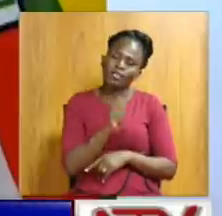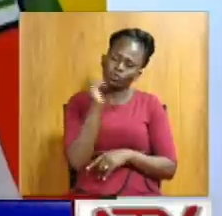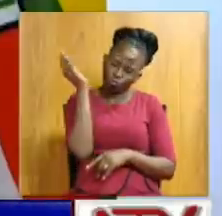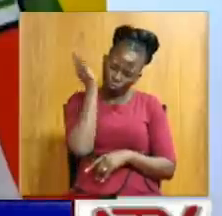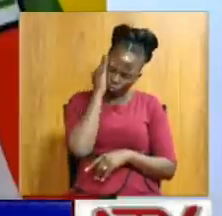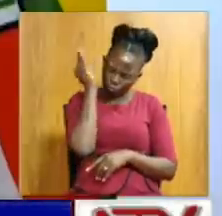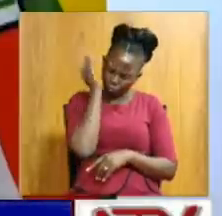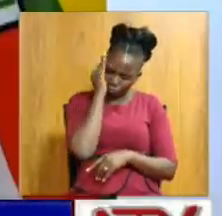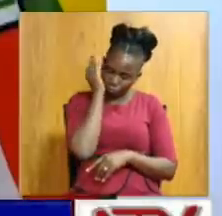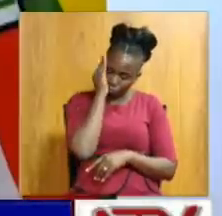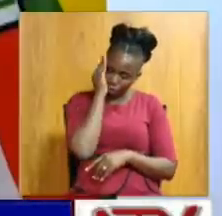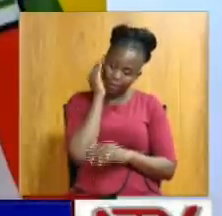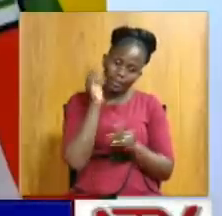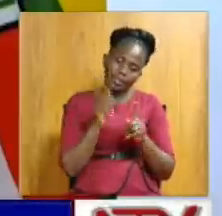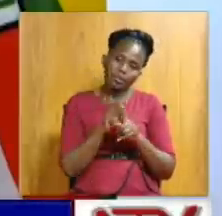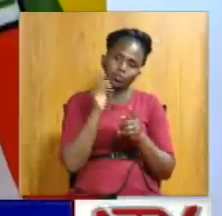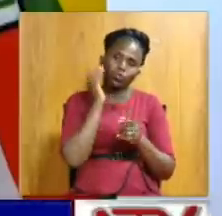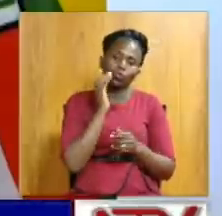audit.